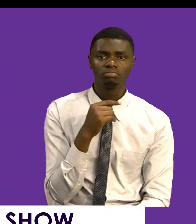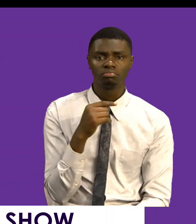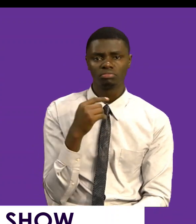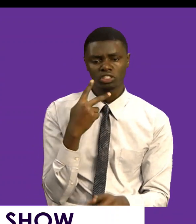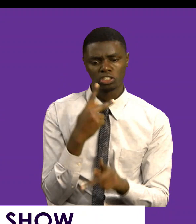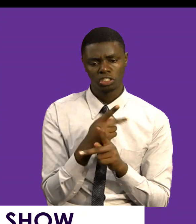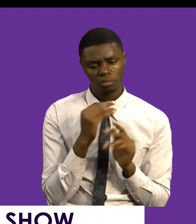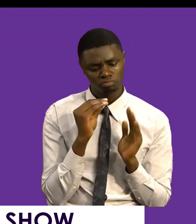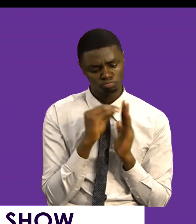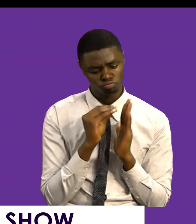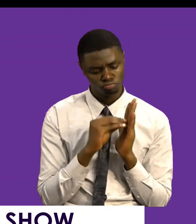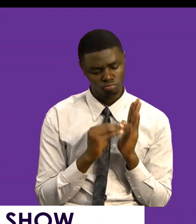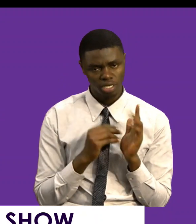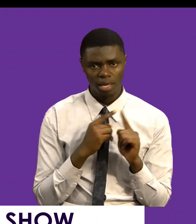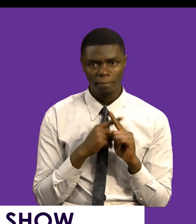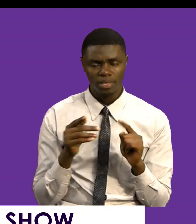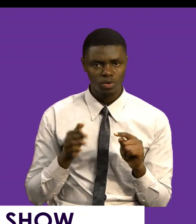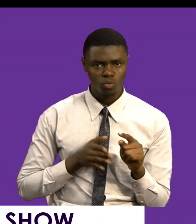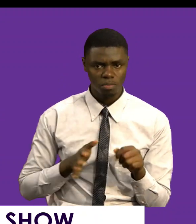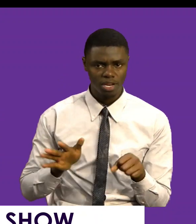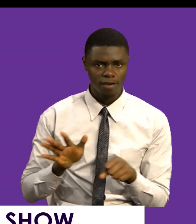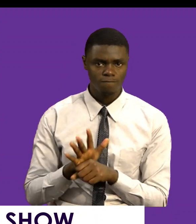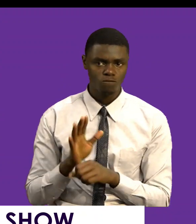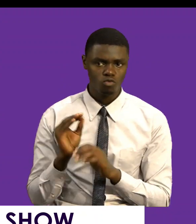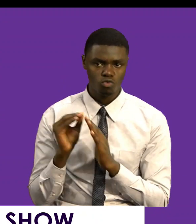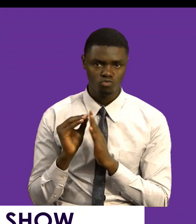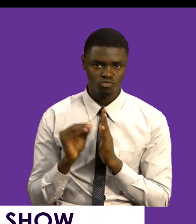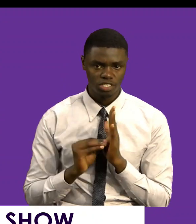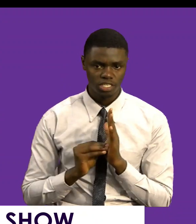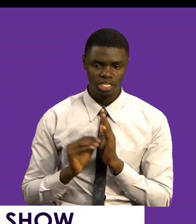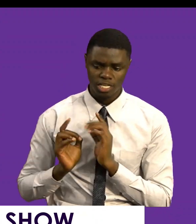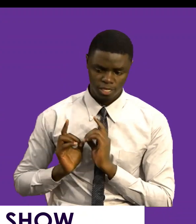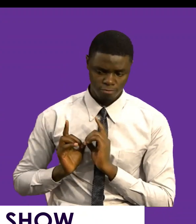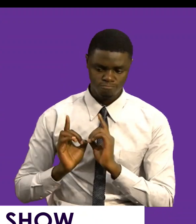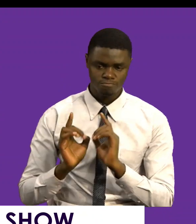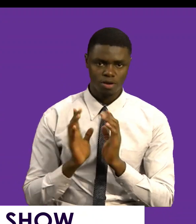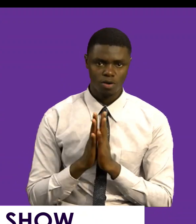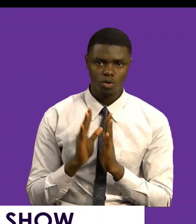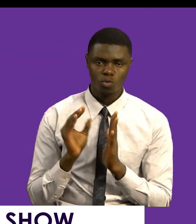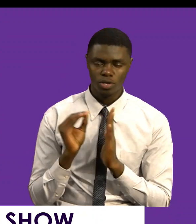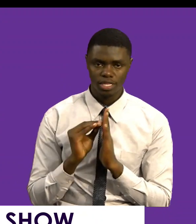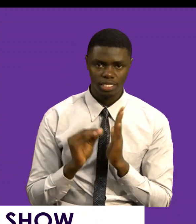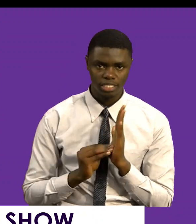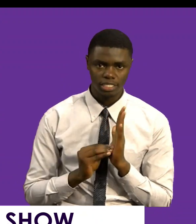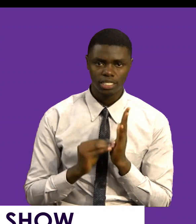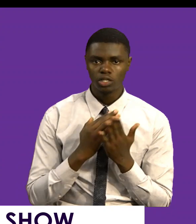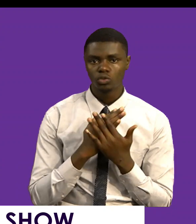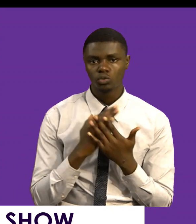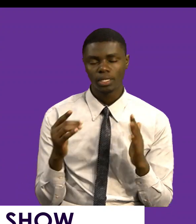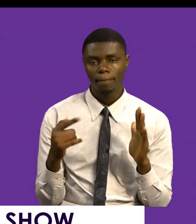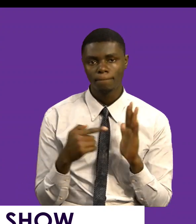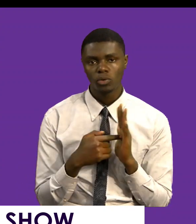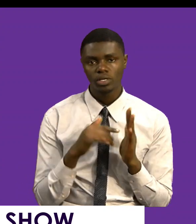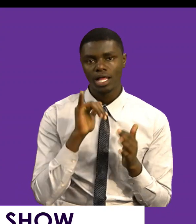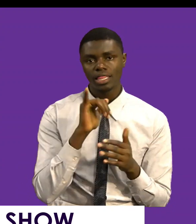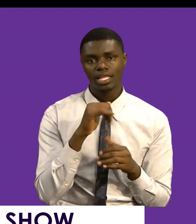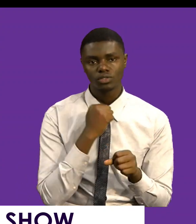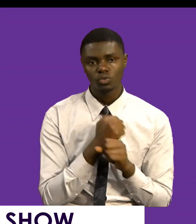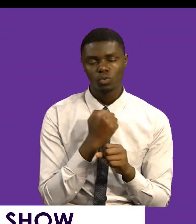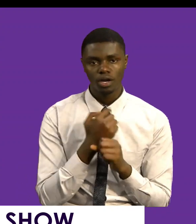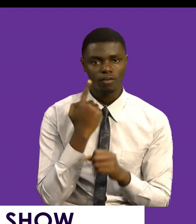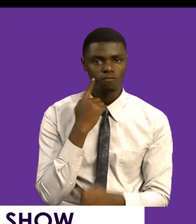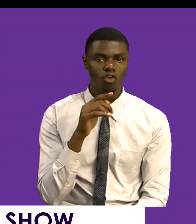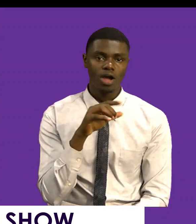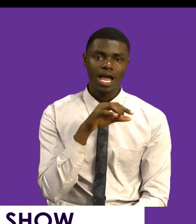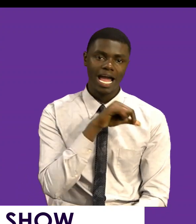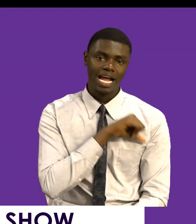details, but women are full of detail. They move with detail. To some extent, that works to their disadvantage.